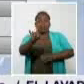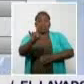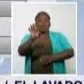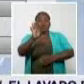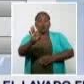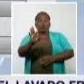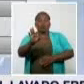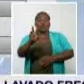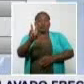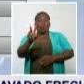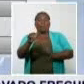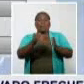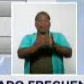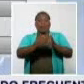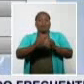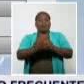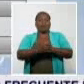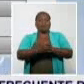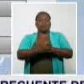3,986,119 confirmed cases,